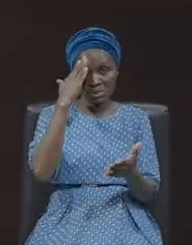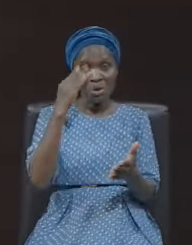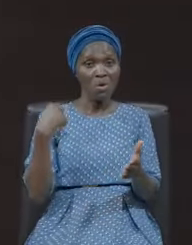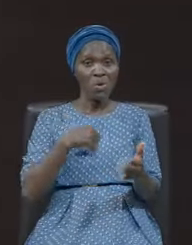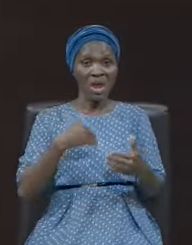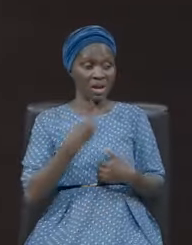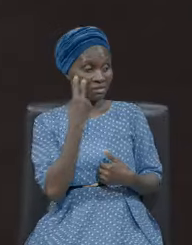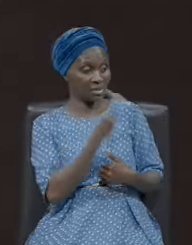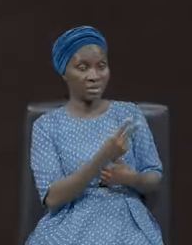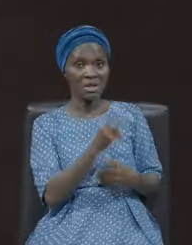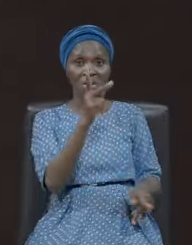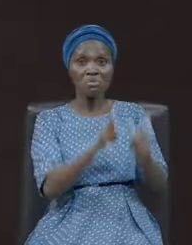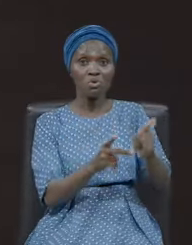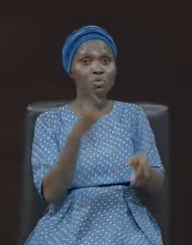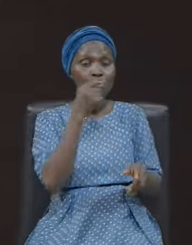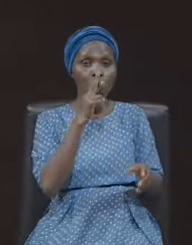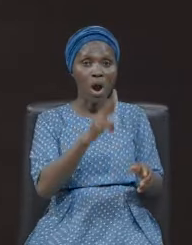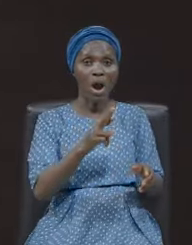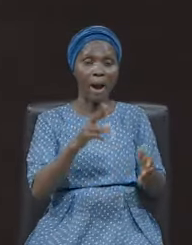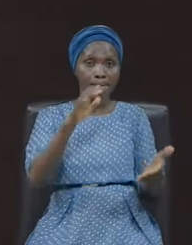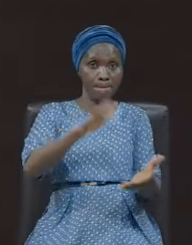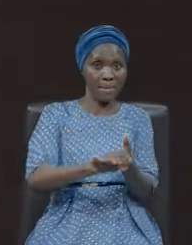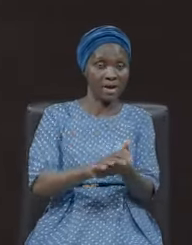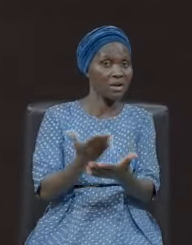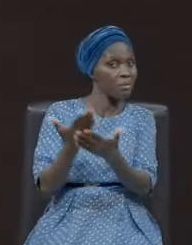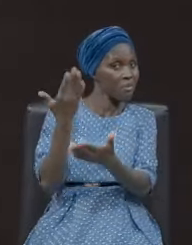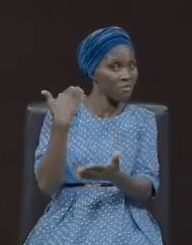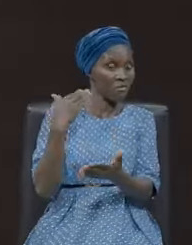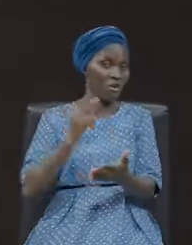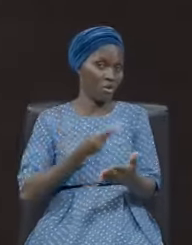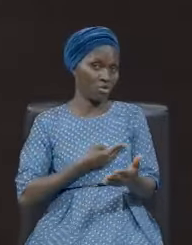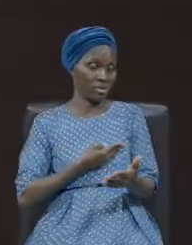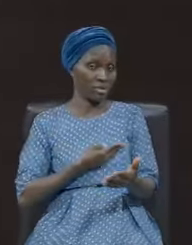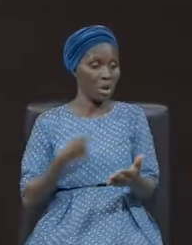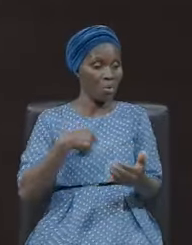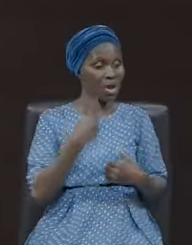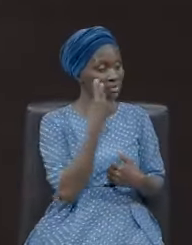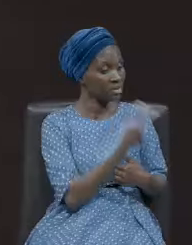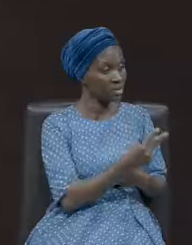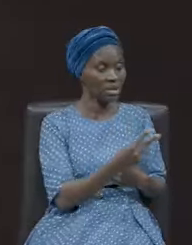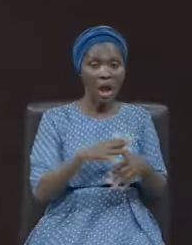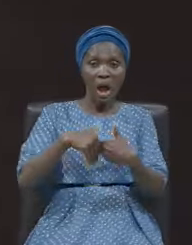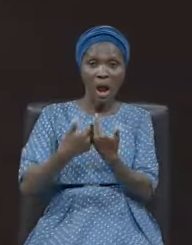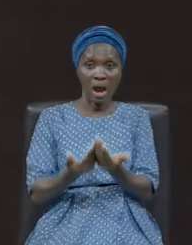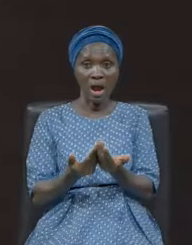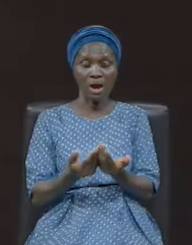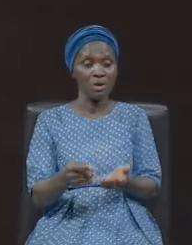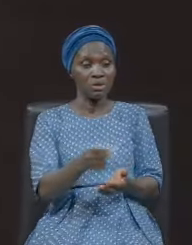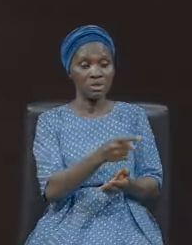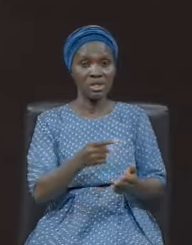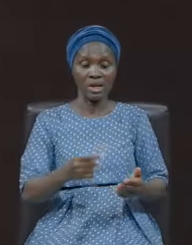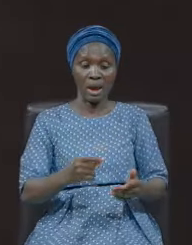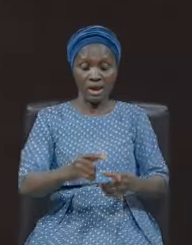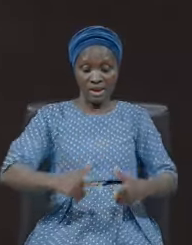people who have married before us. And we've seen how they lived.